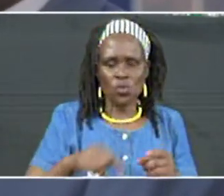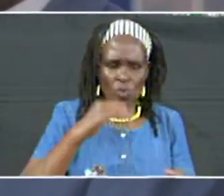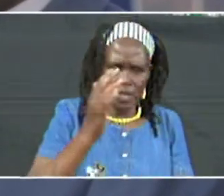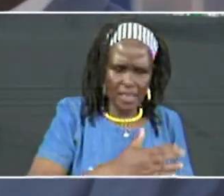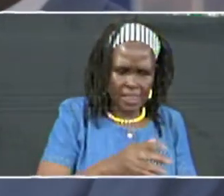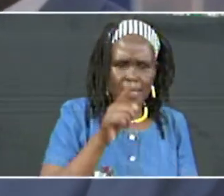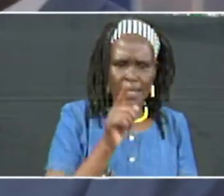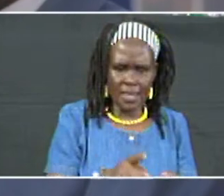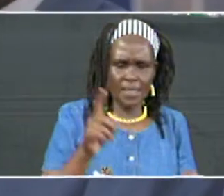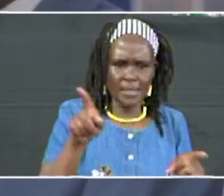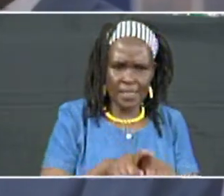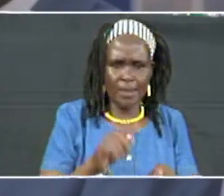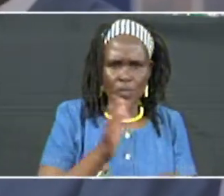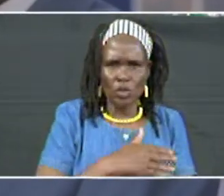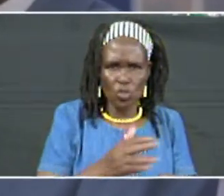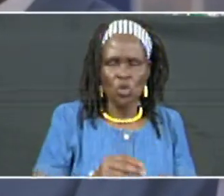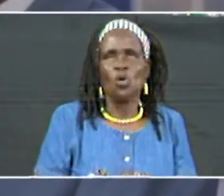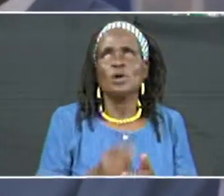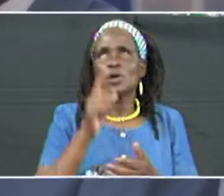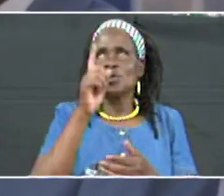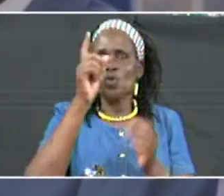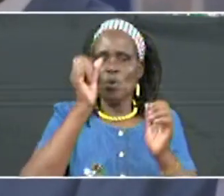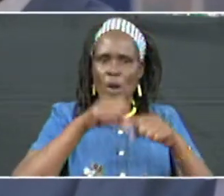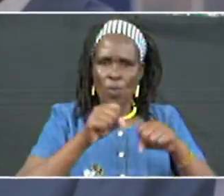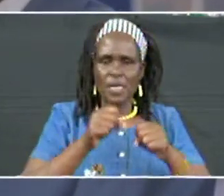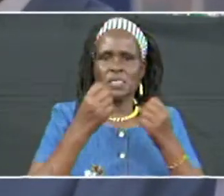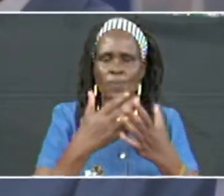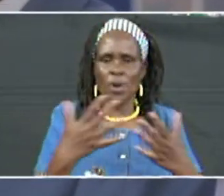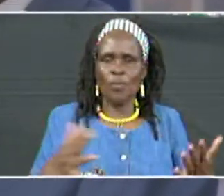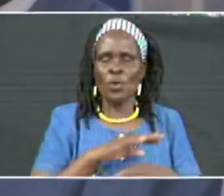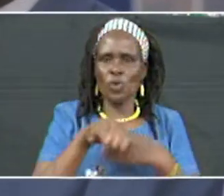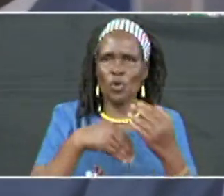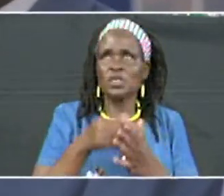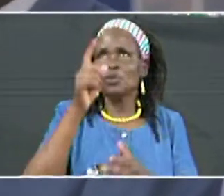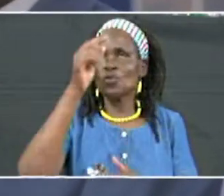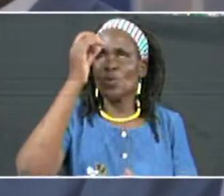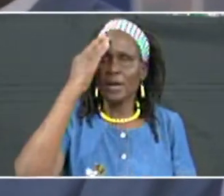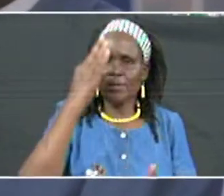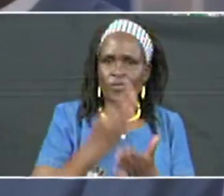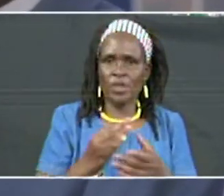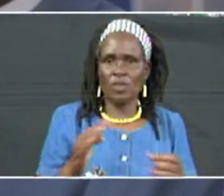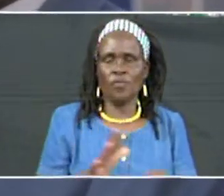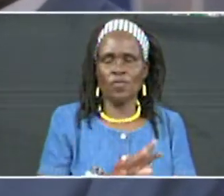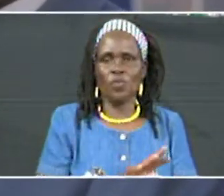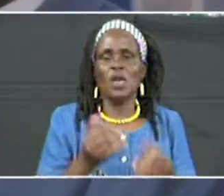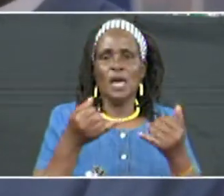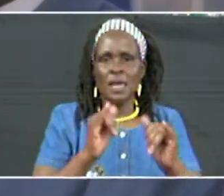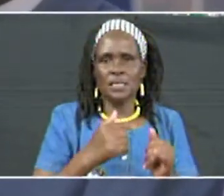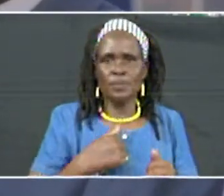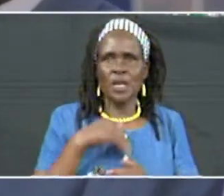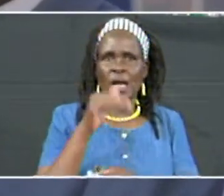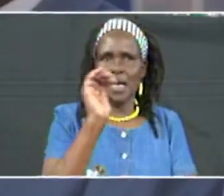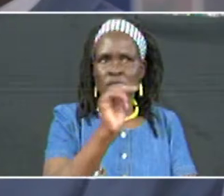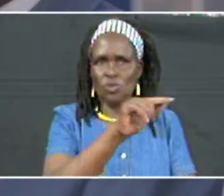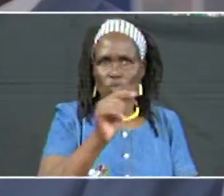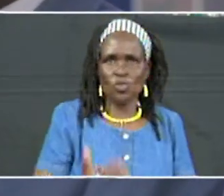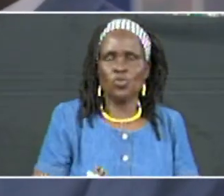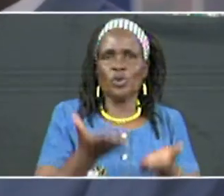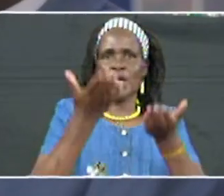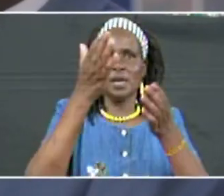once again softly, Waweza mambo yote wewe mwaminifu, let me ask you just to rise to your